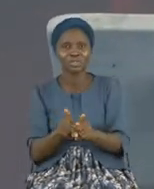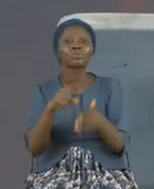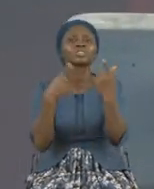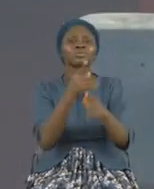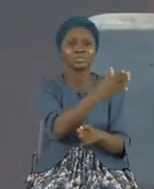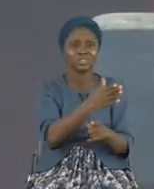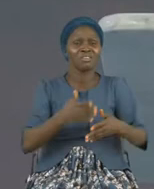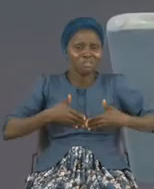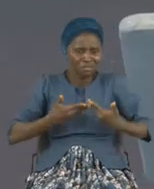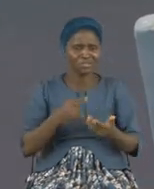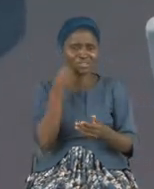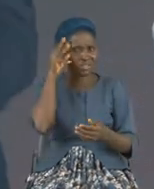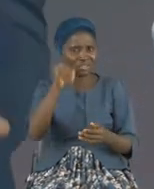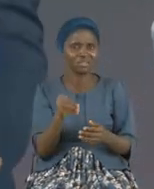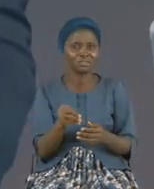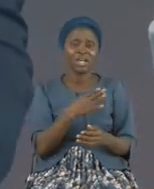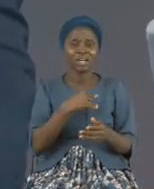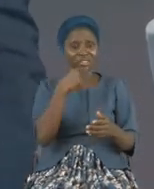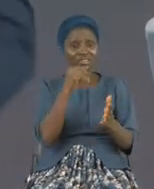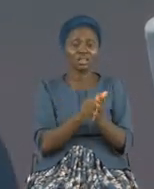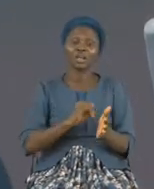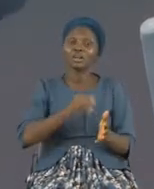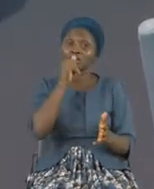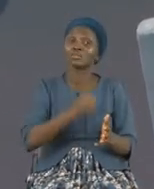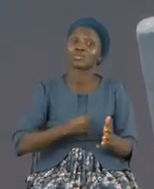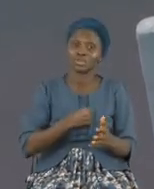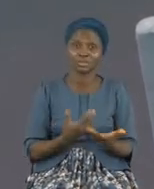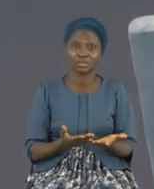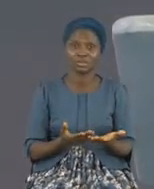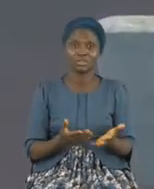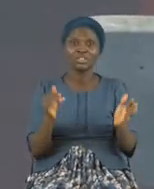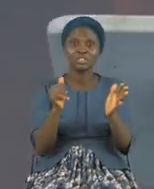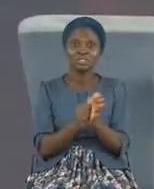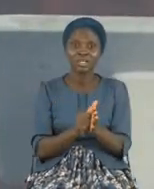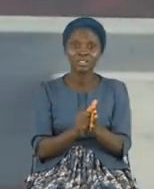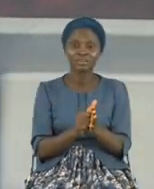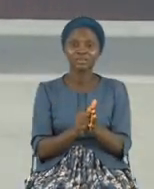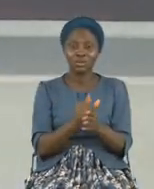Confess and say, I'm sorry. That humility,